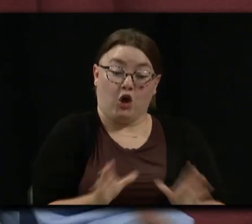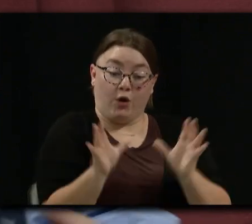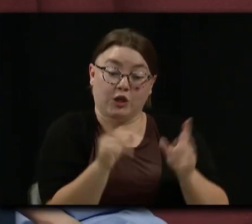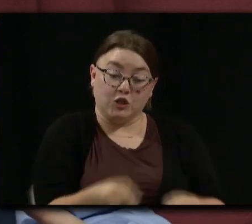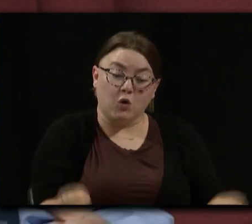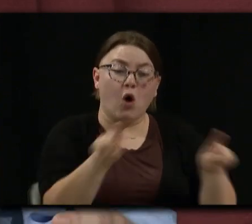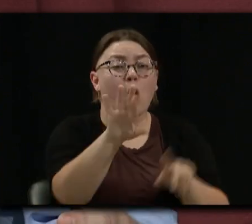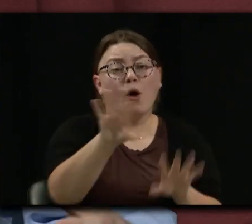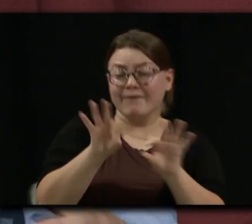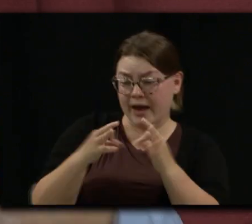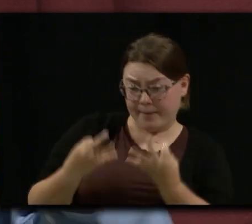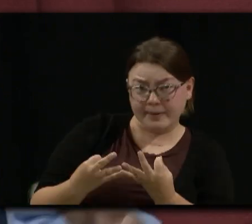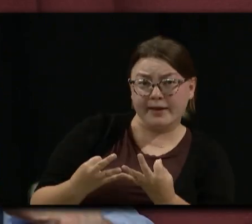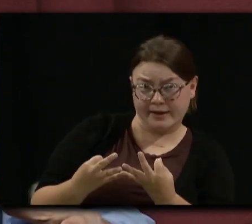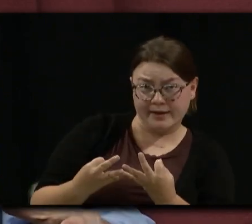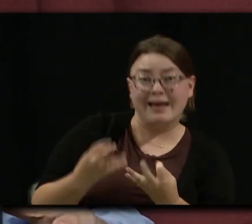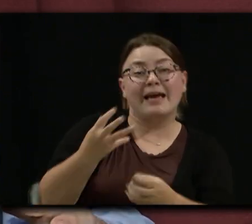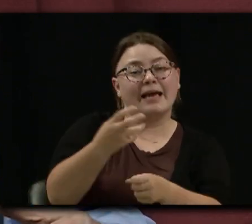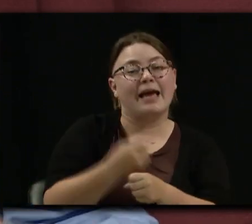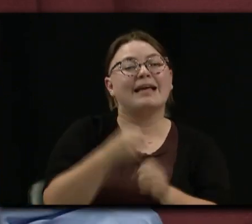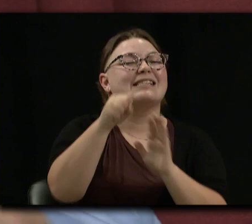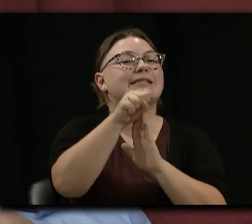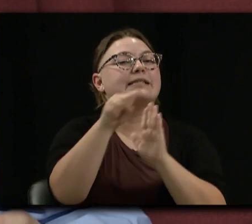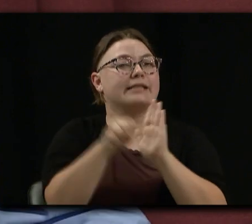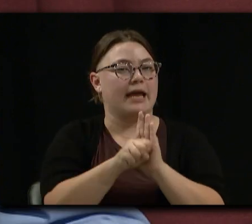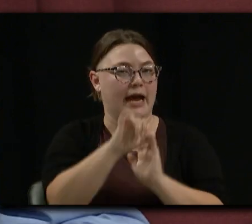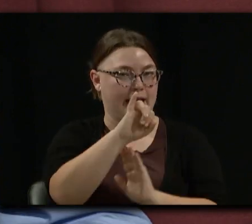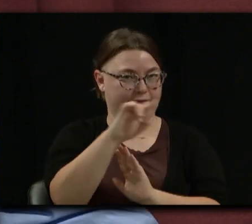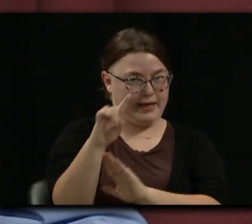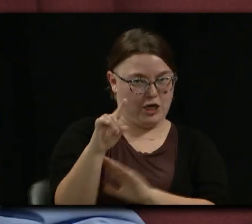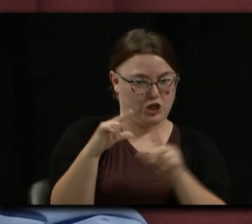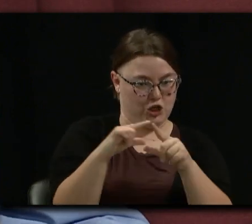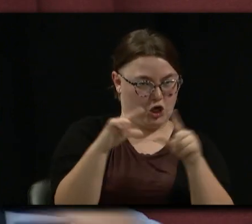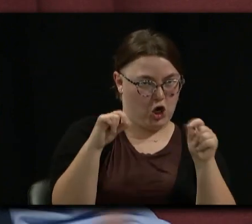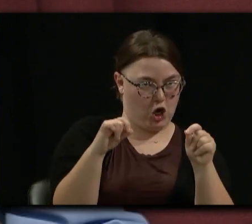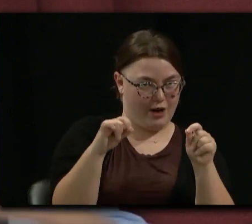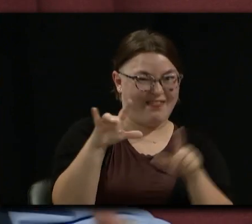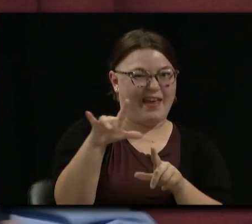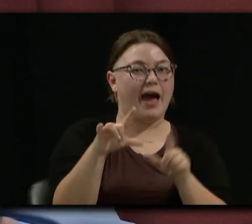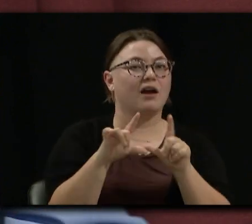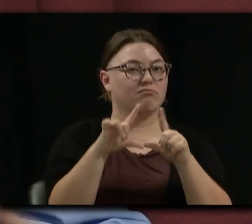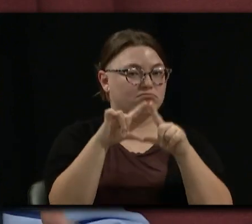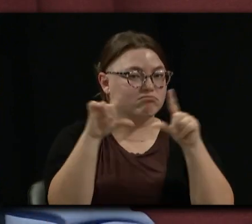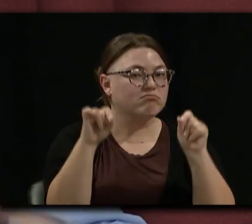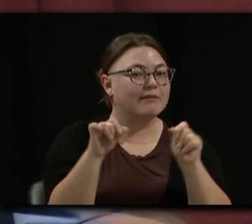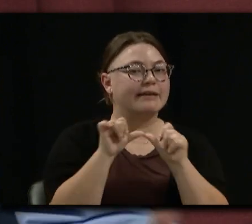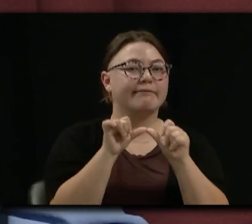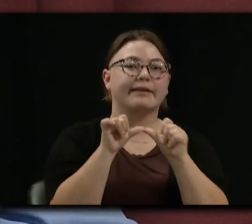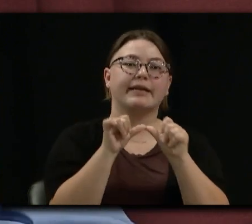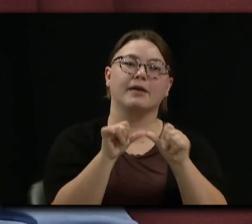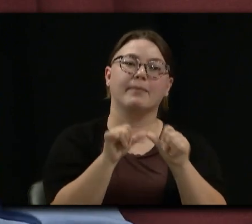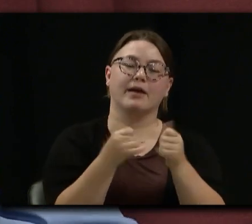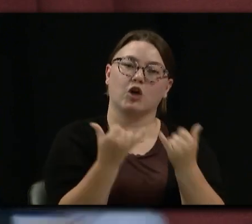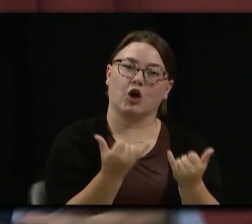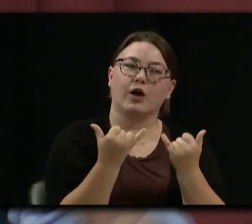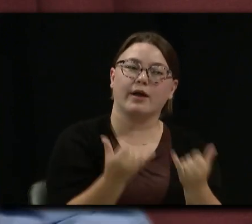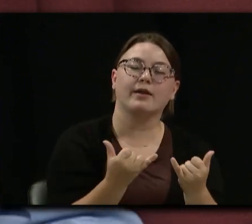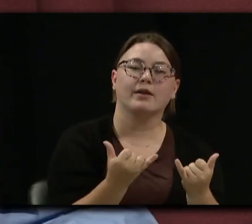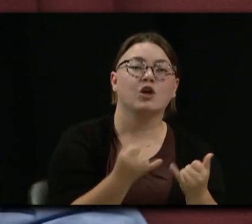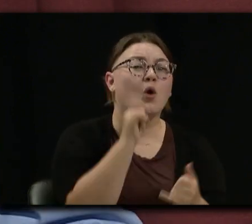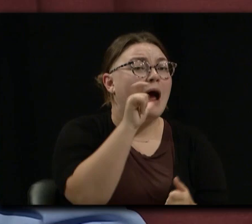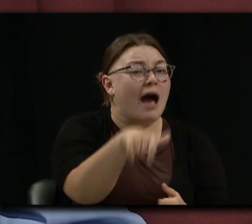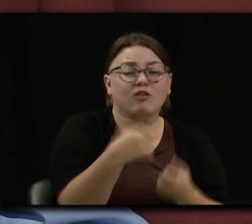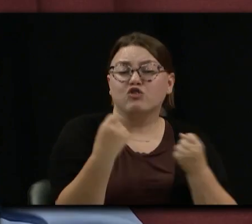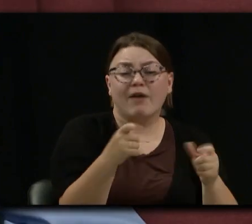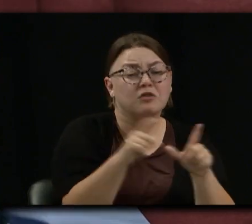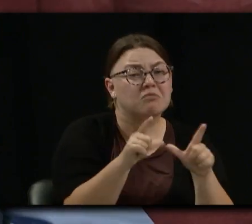to get a state ID and just keep that current. They don't need to have a driver's license if you choose not to. Just go and